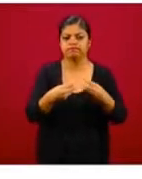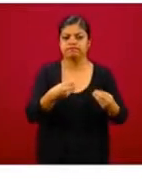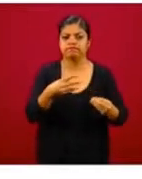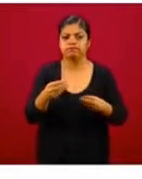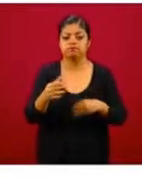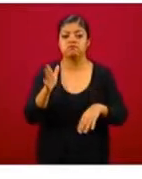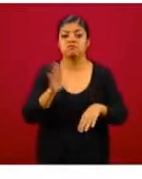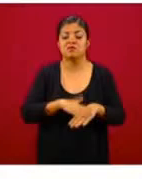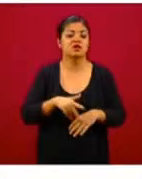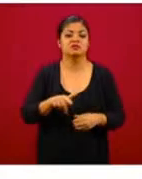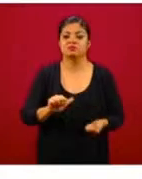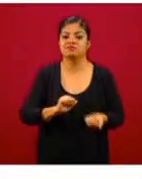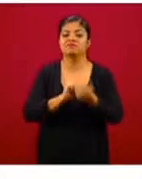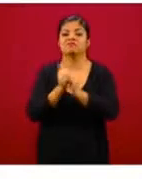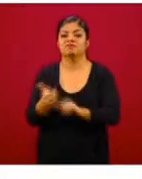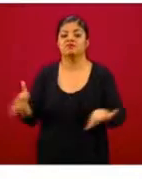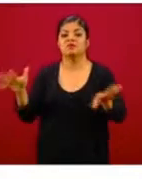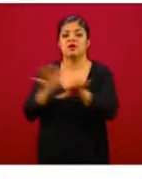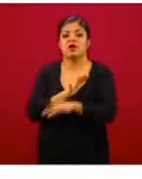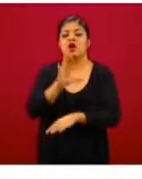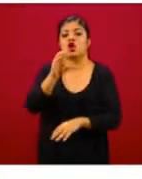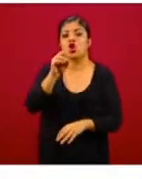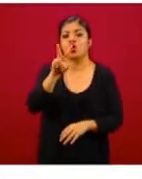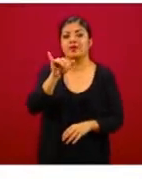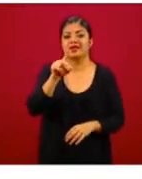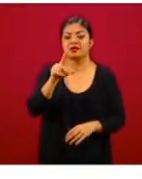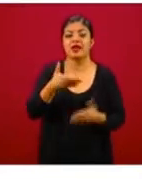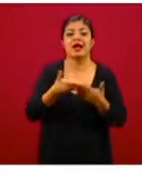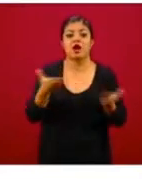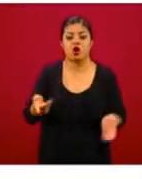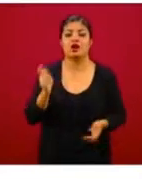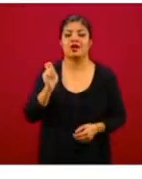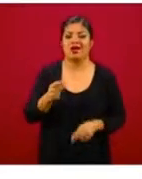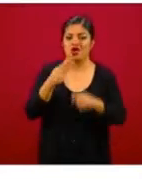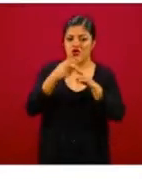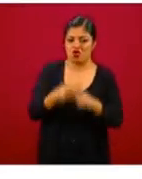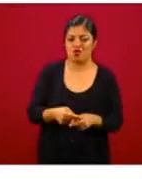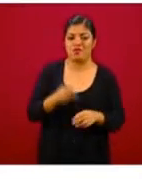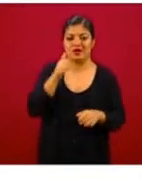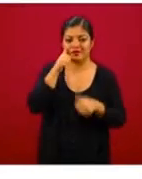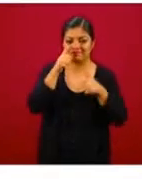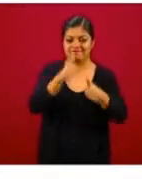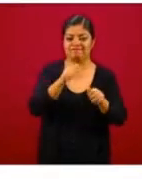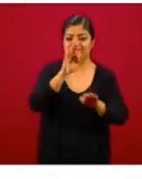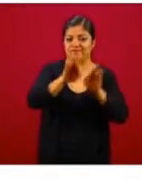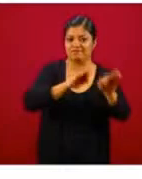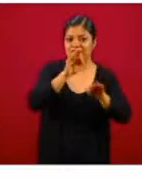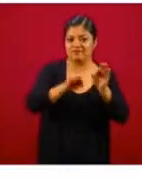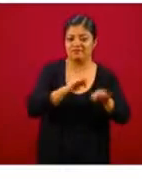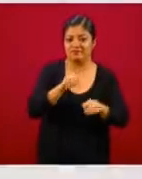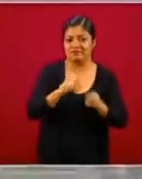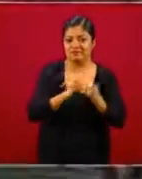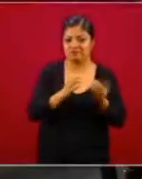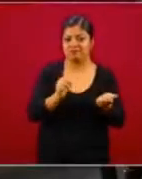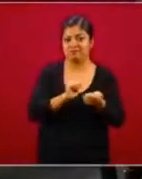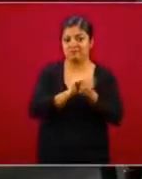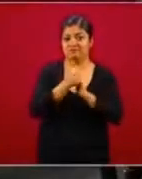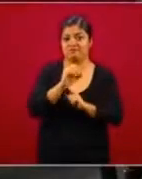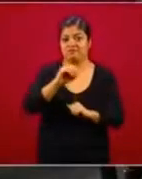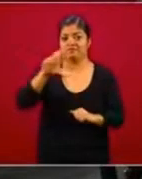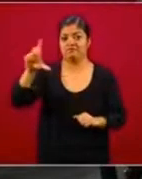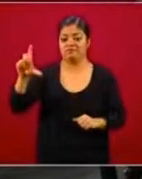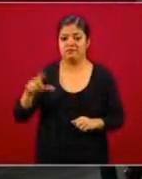It could see other diseases, but as it became necessary, they had to be converted specifically to COVID wings or